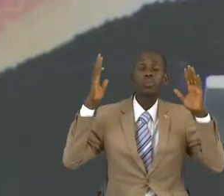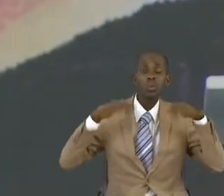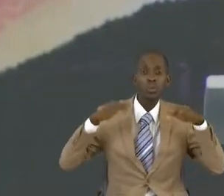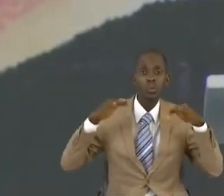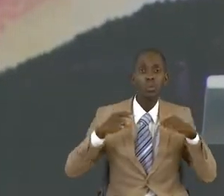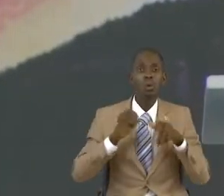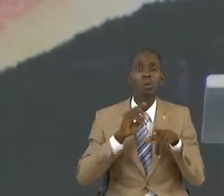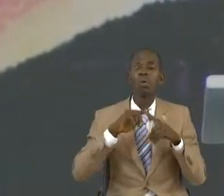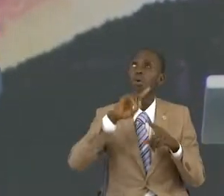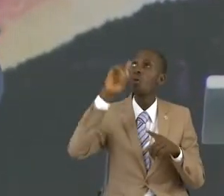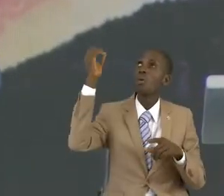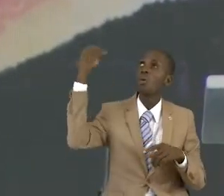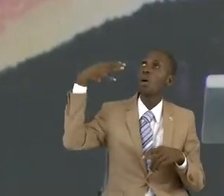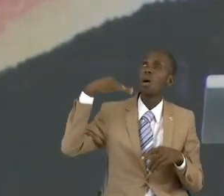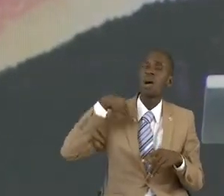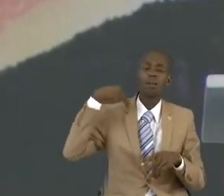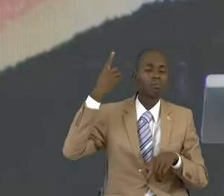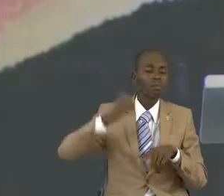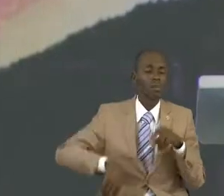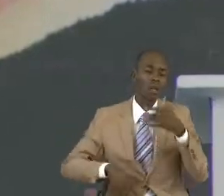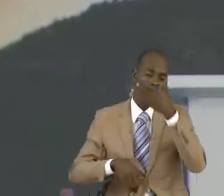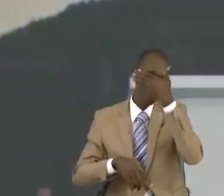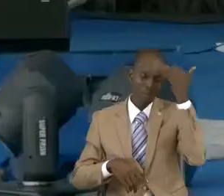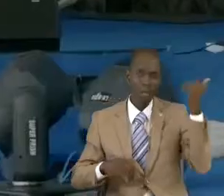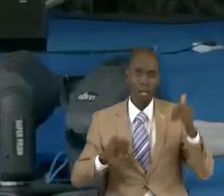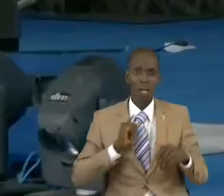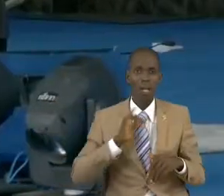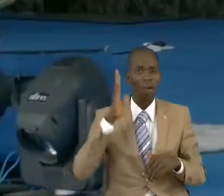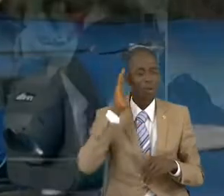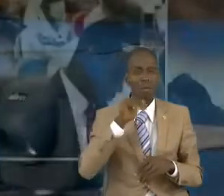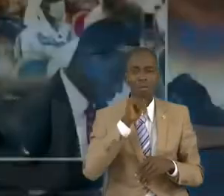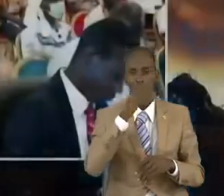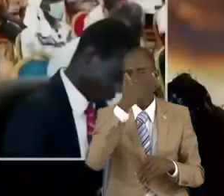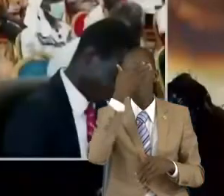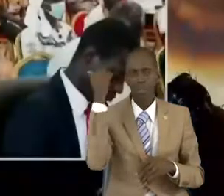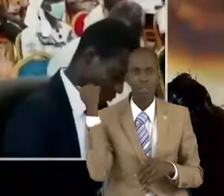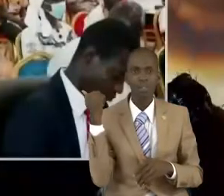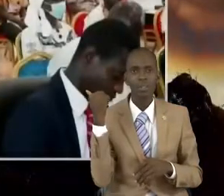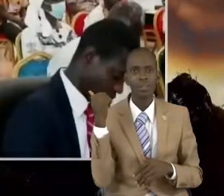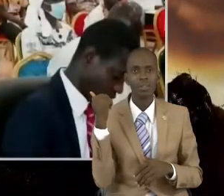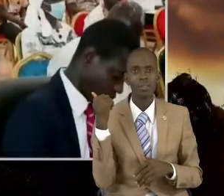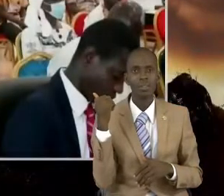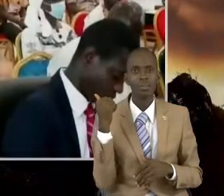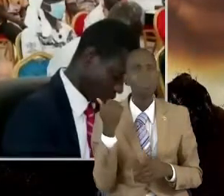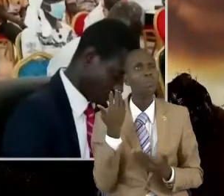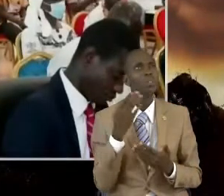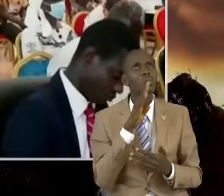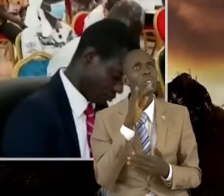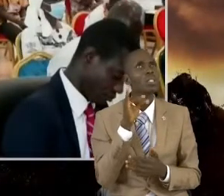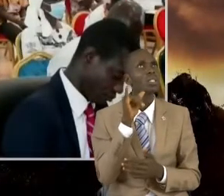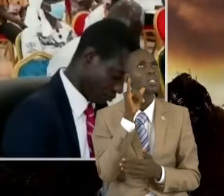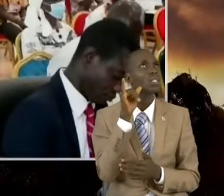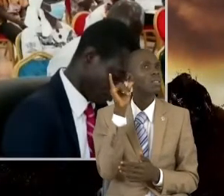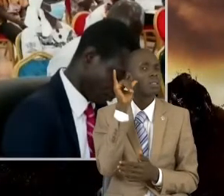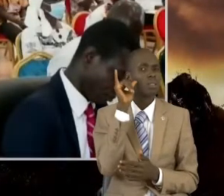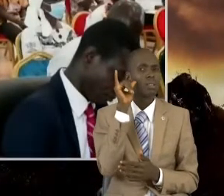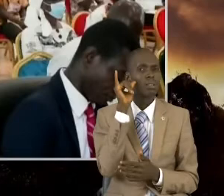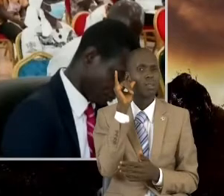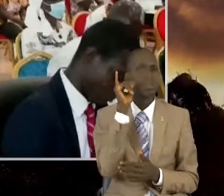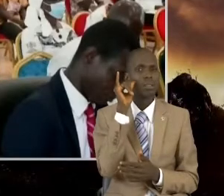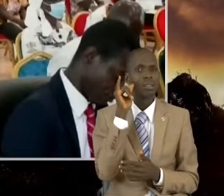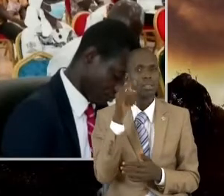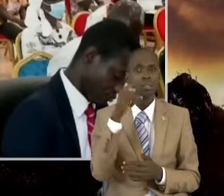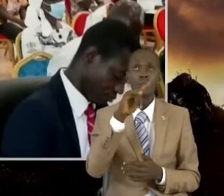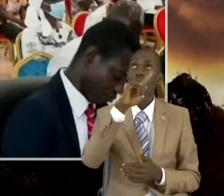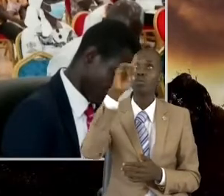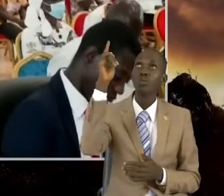I cannot forget. I will not forget. Was it yesterday? The sun